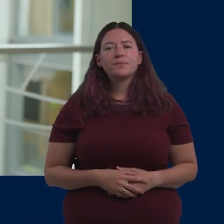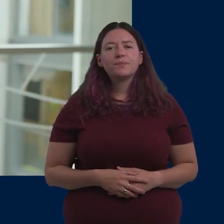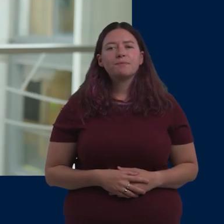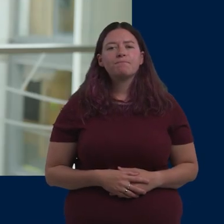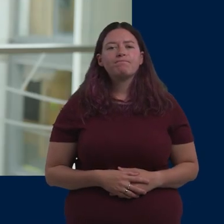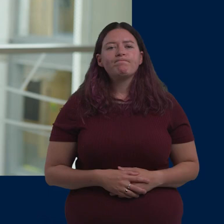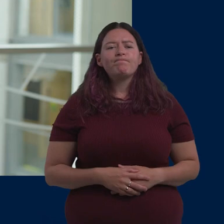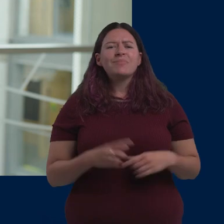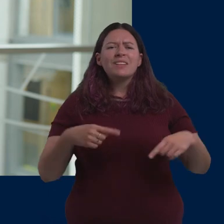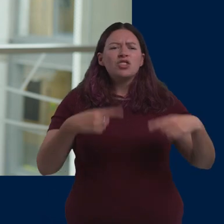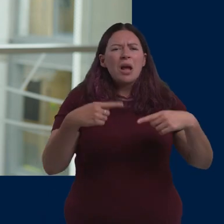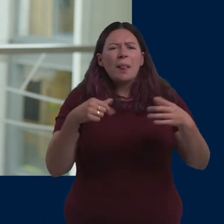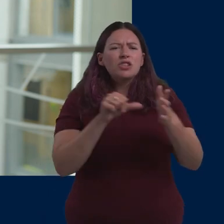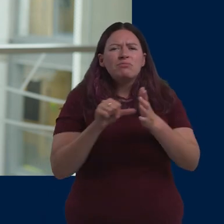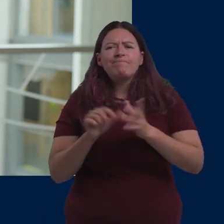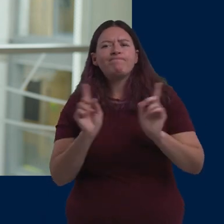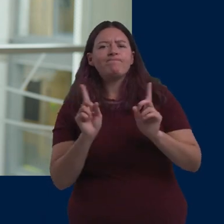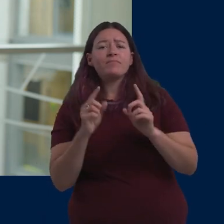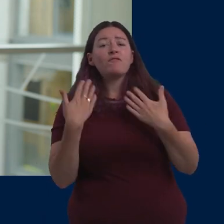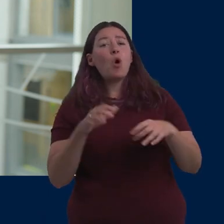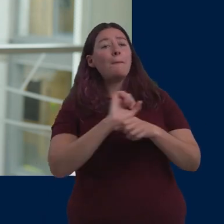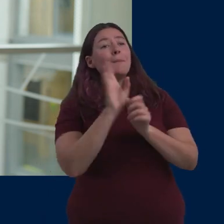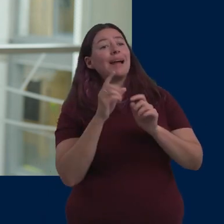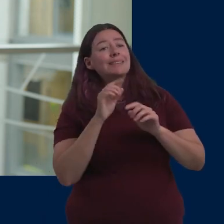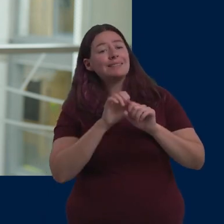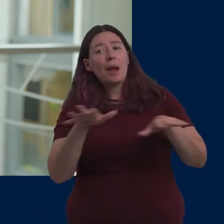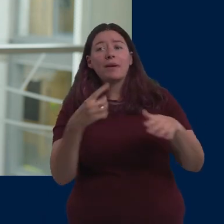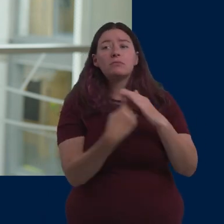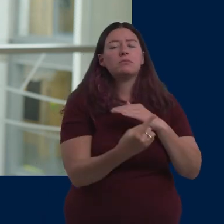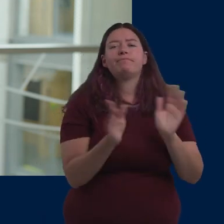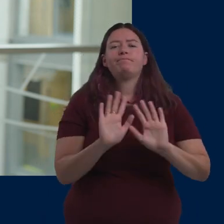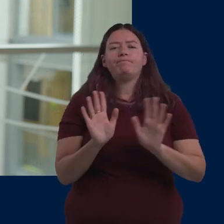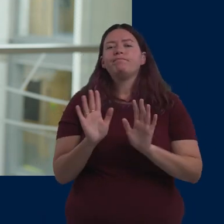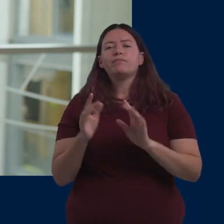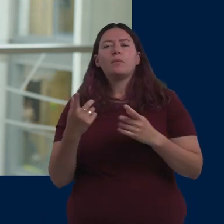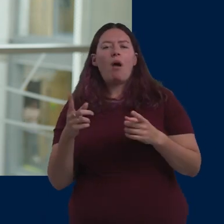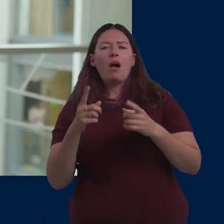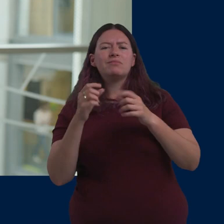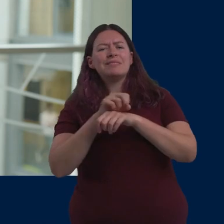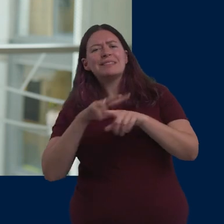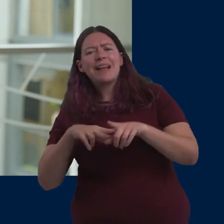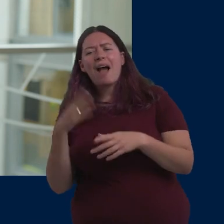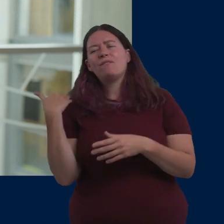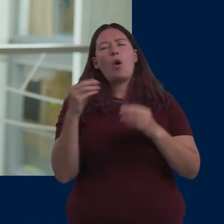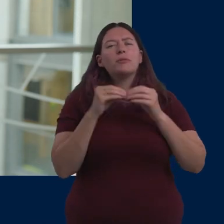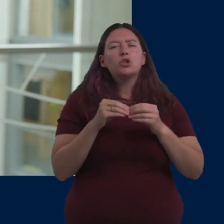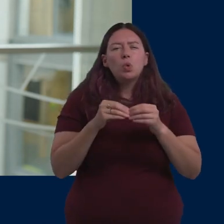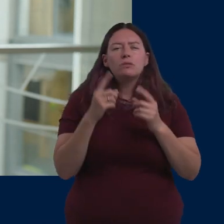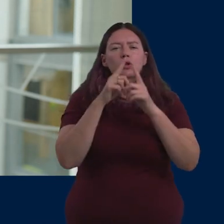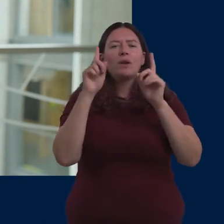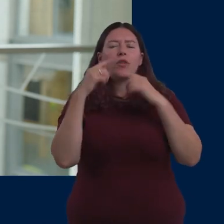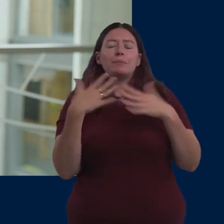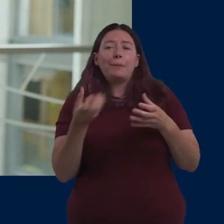The challenges have risen not just from the pandemic, to the global management of which staff and alumni of